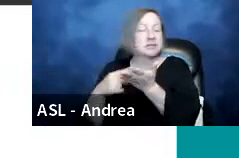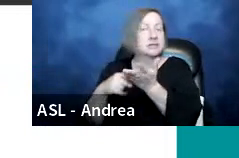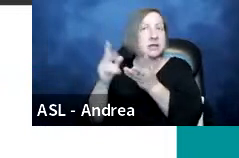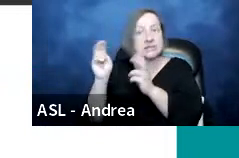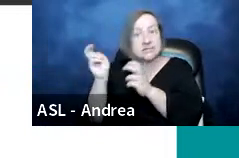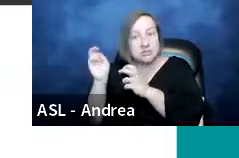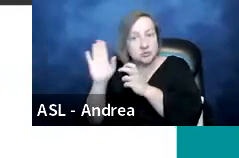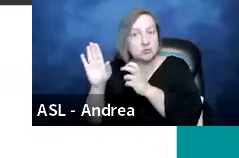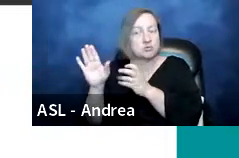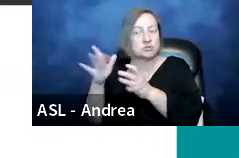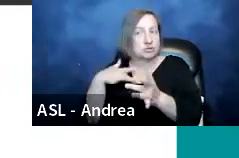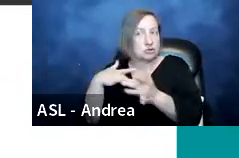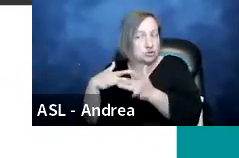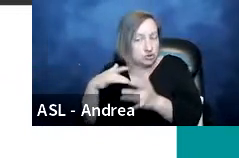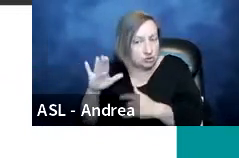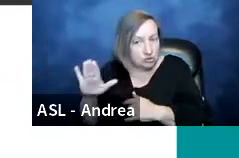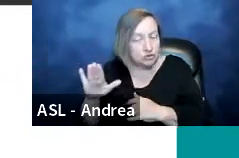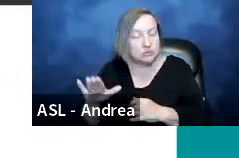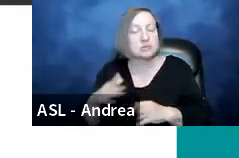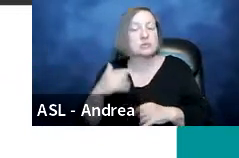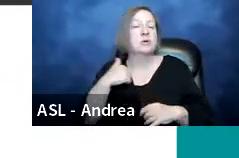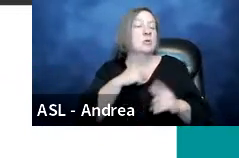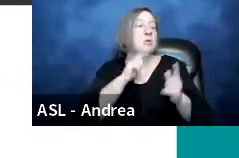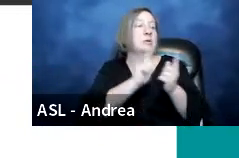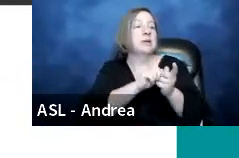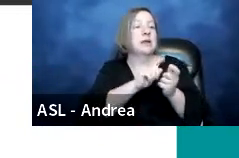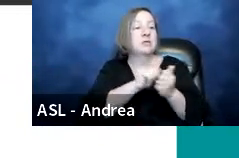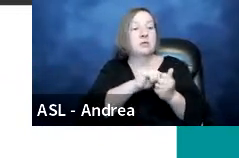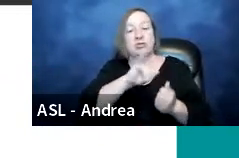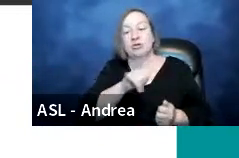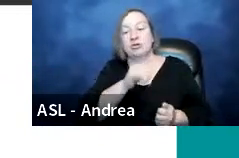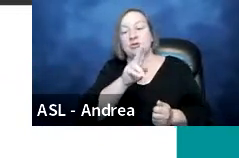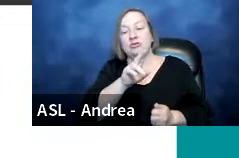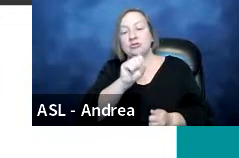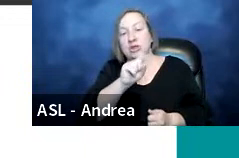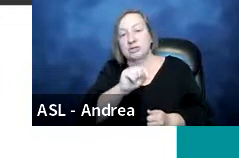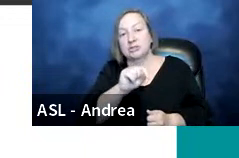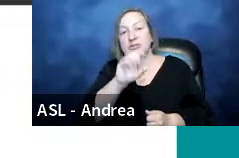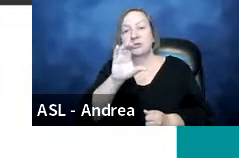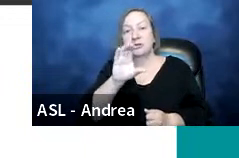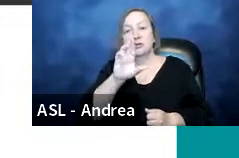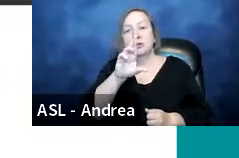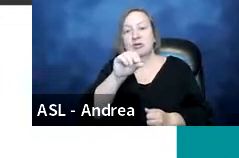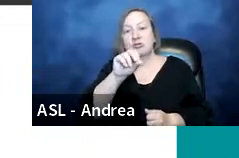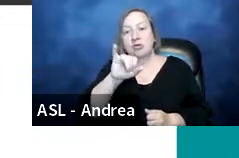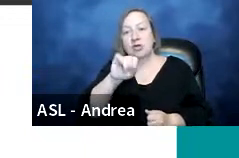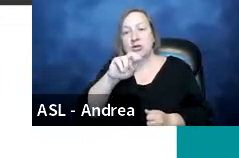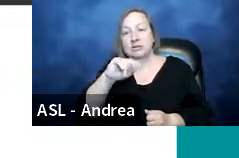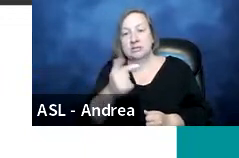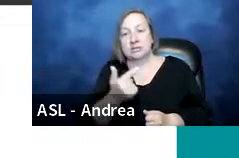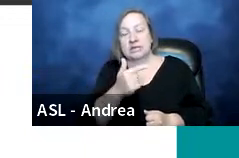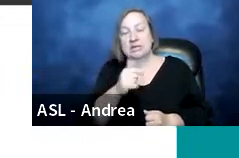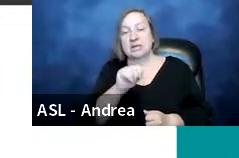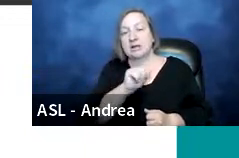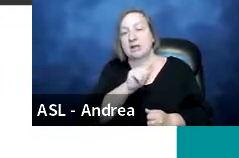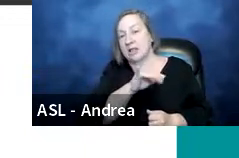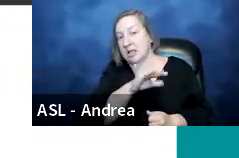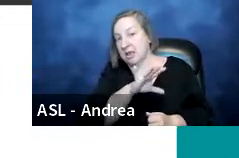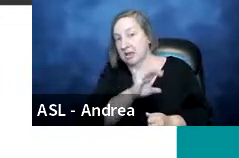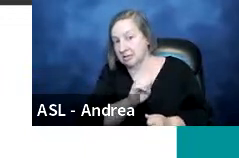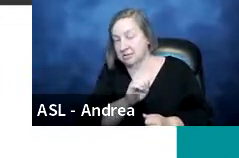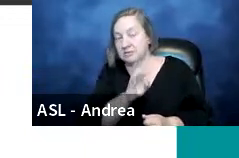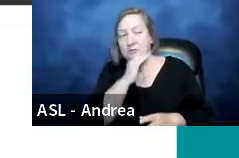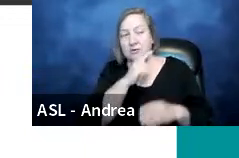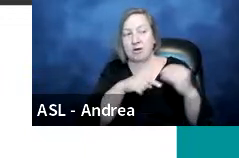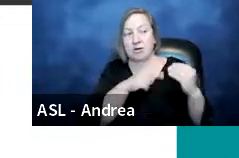they have. We also met with Just Crossing Alliance to talk a number of their concerns.